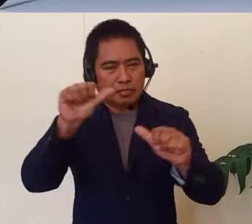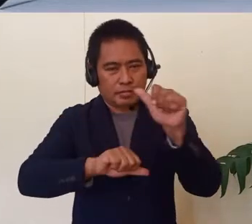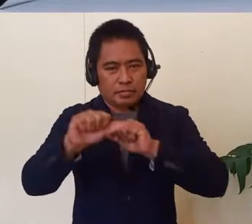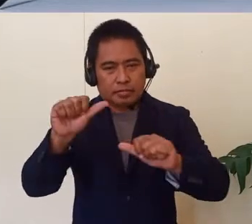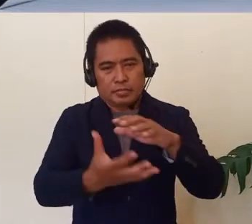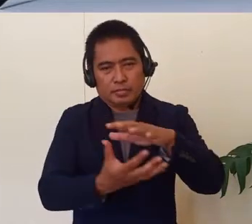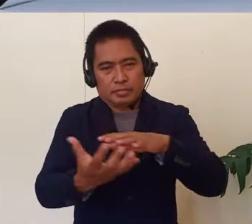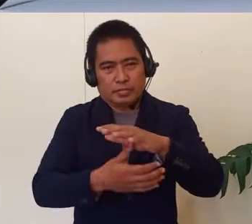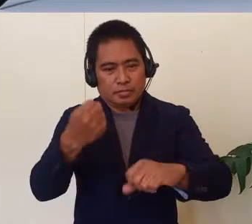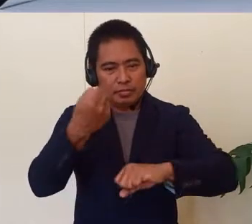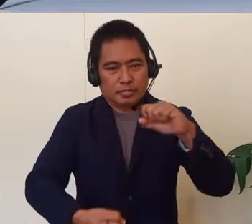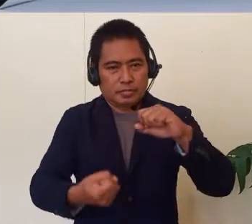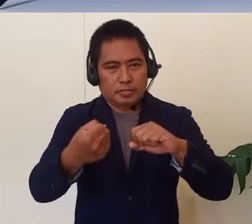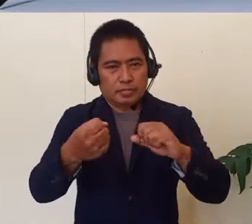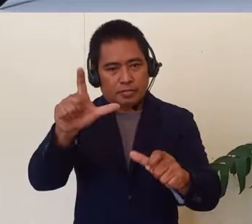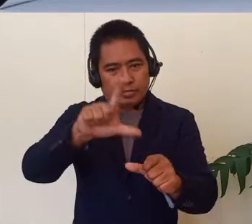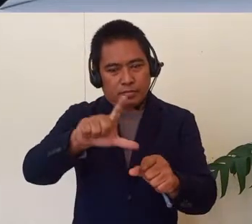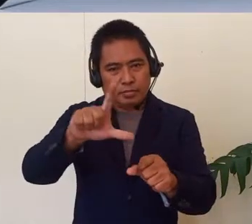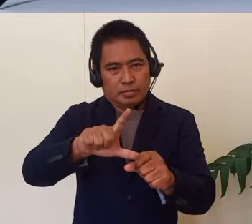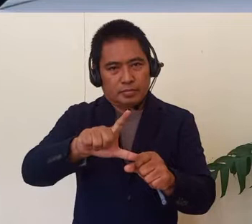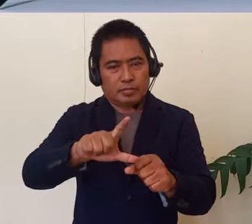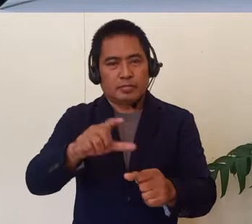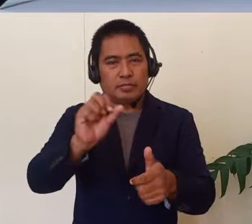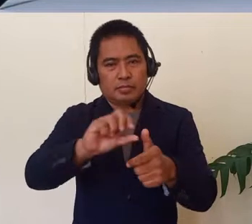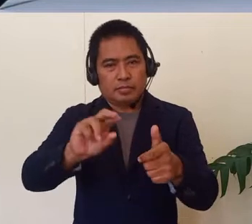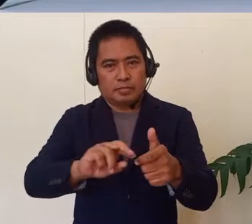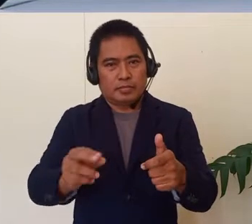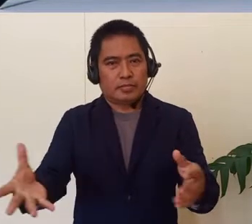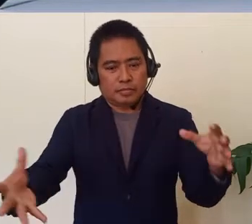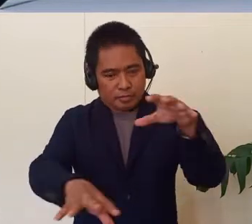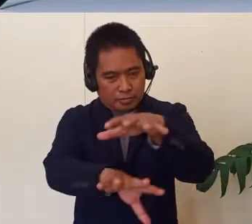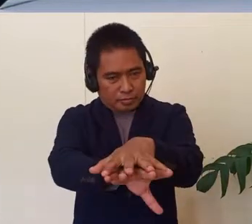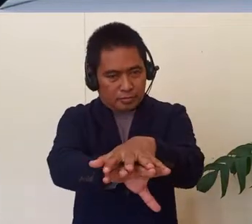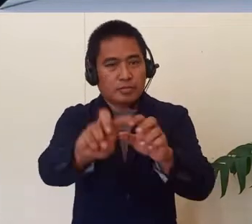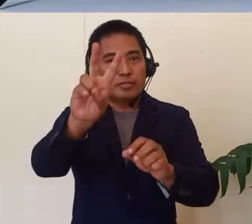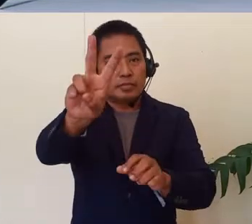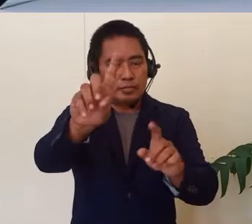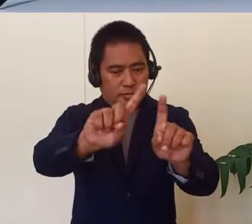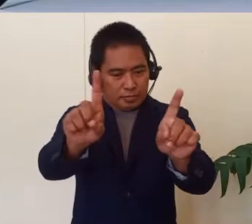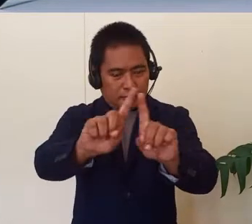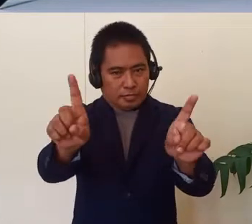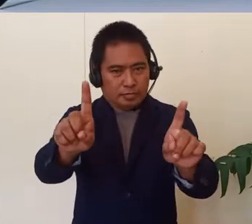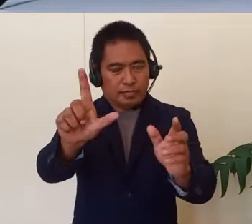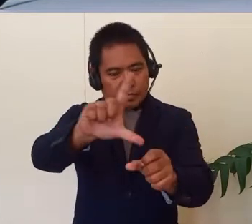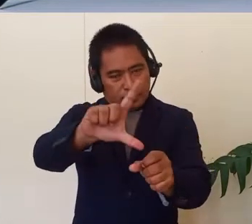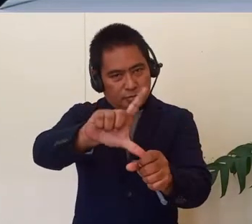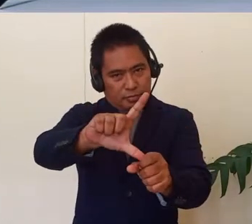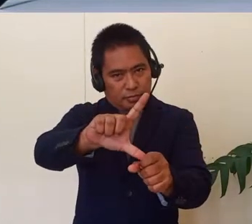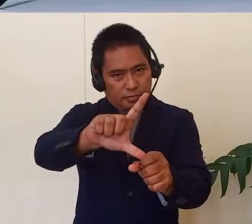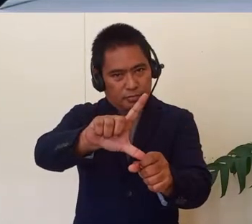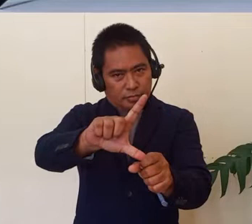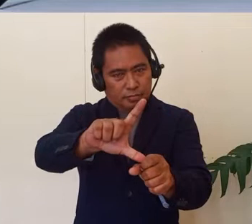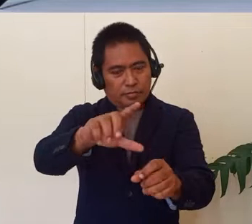combine two different liquids. In the process of mixing, you have